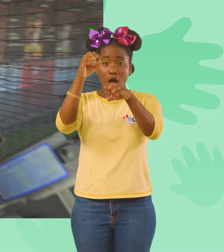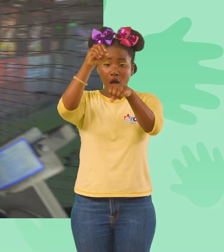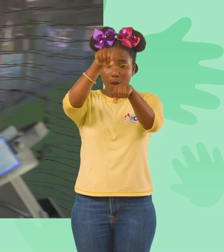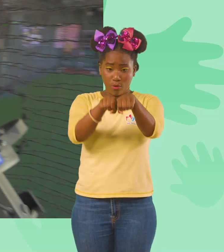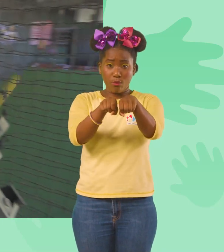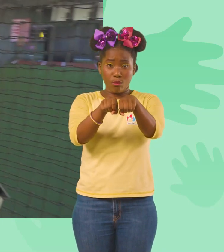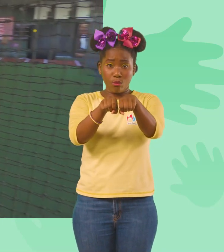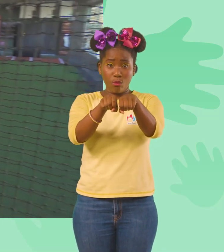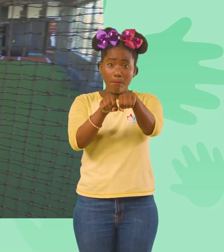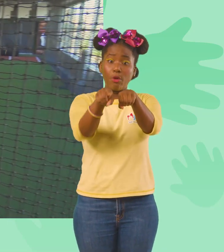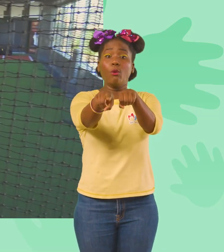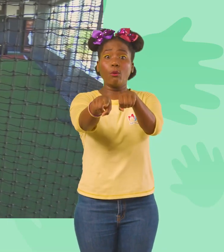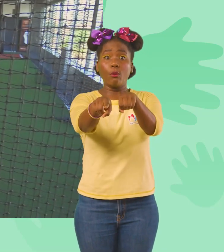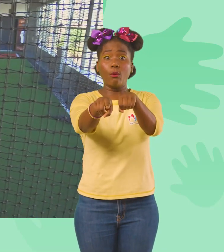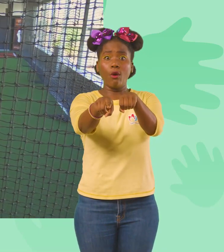machine.